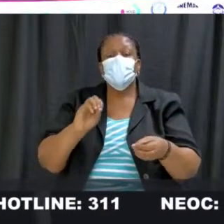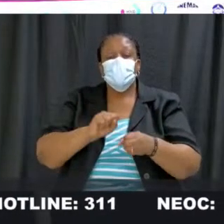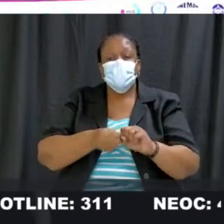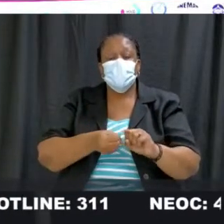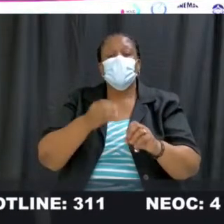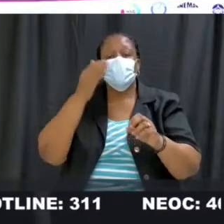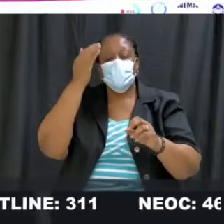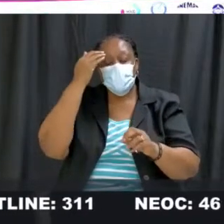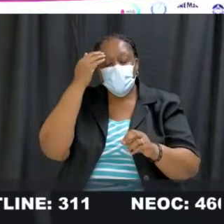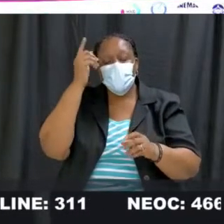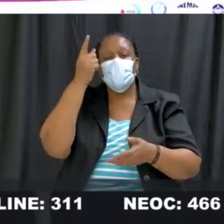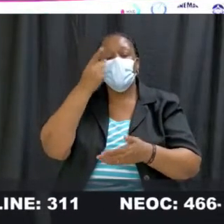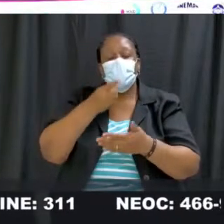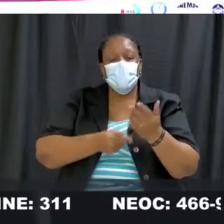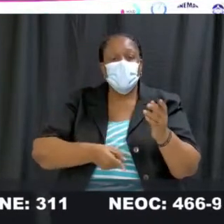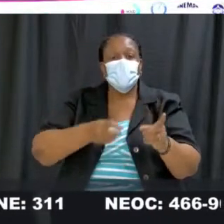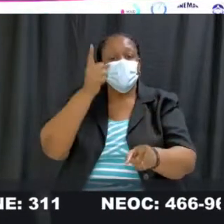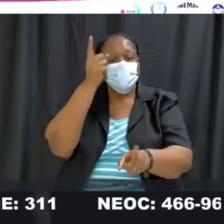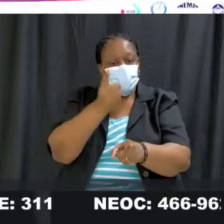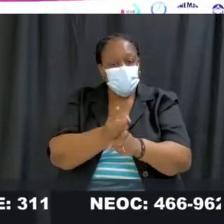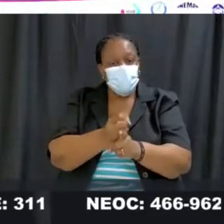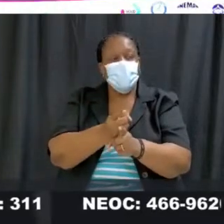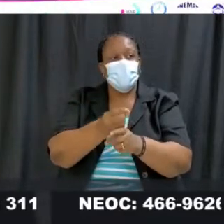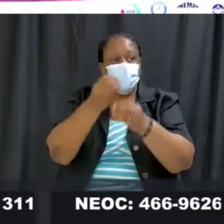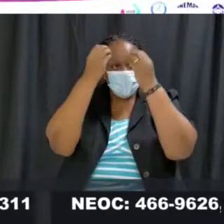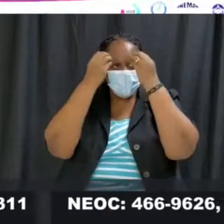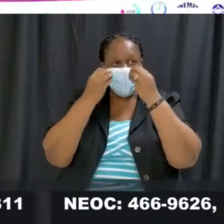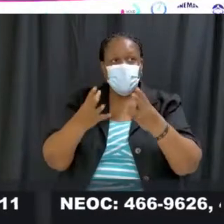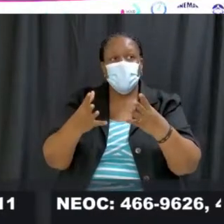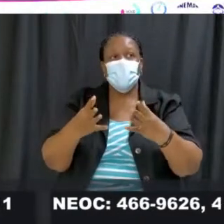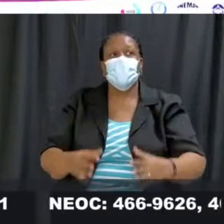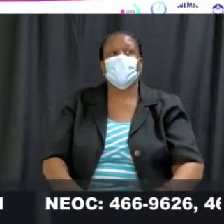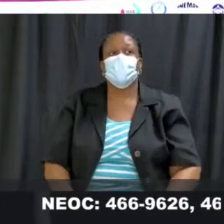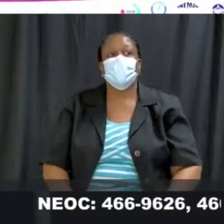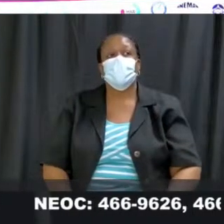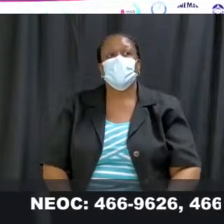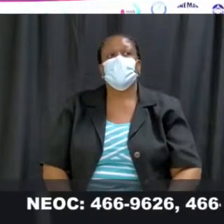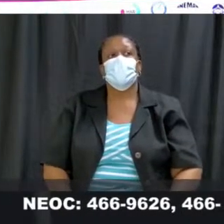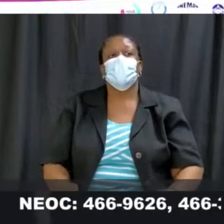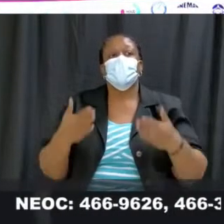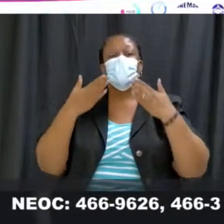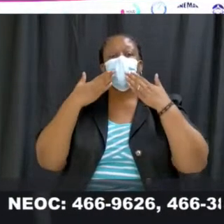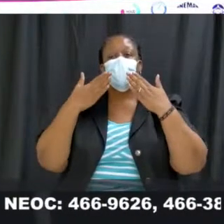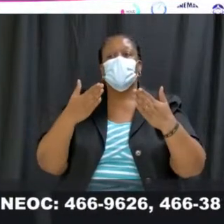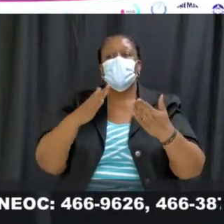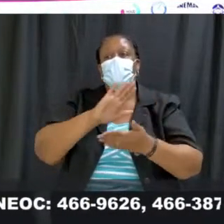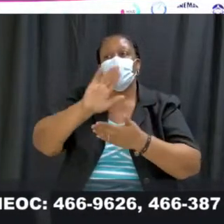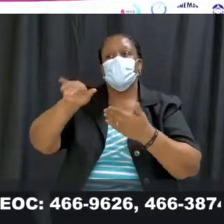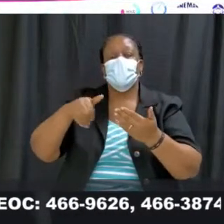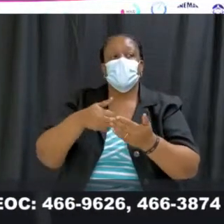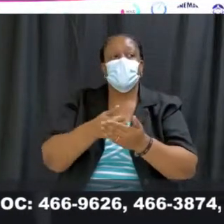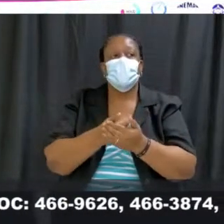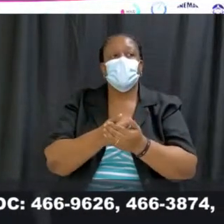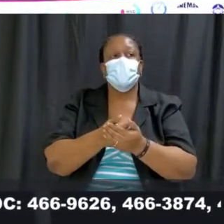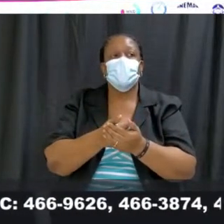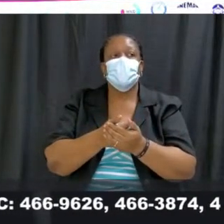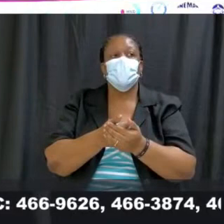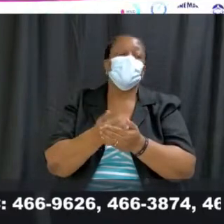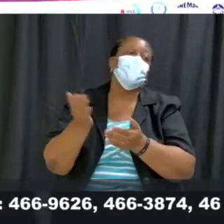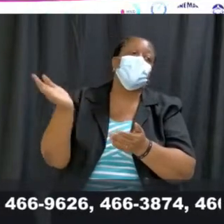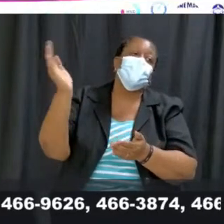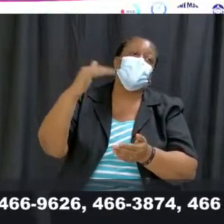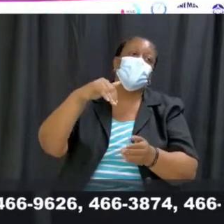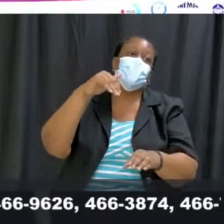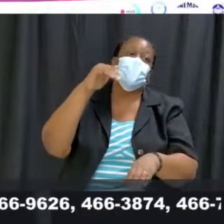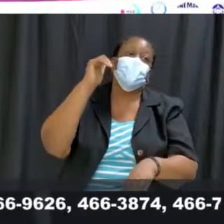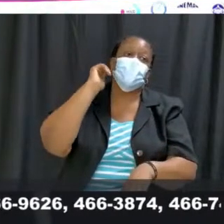with the correct information. Thank you very much to all of you. Next week, we will be back with another